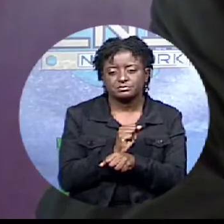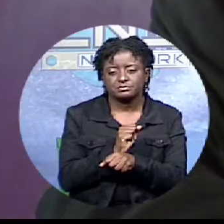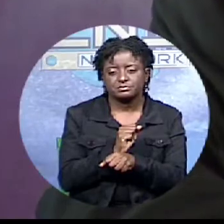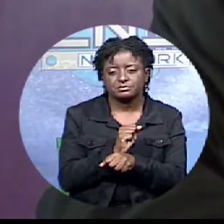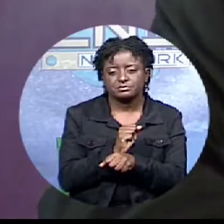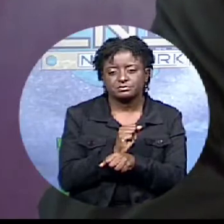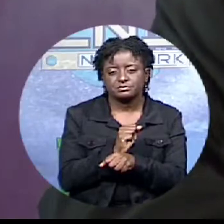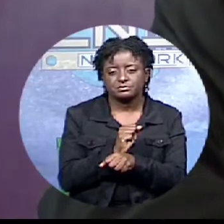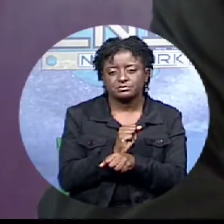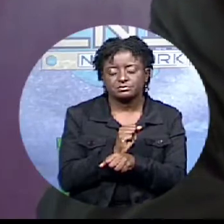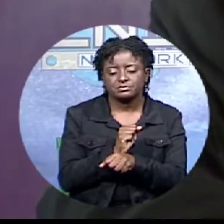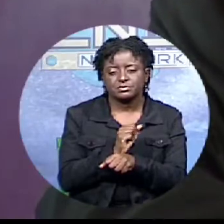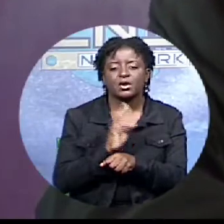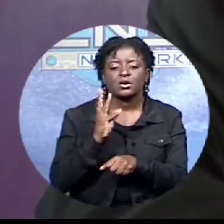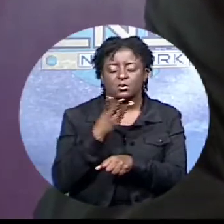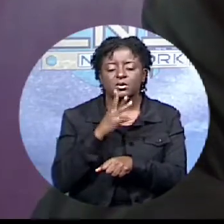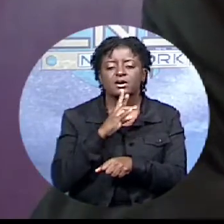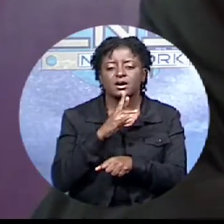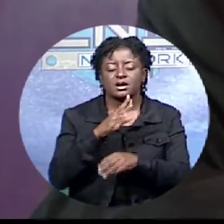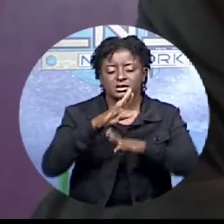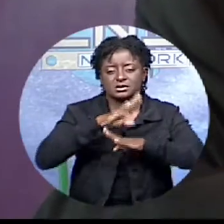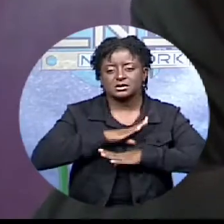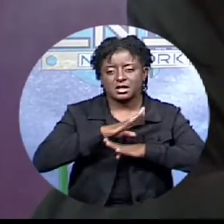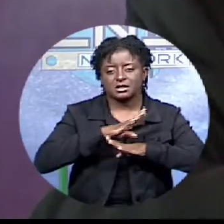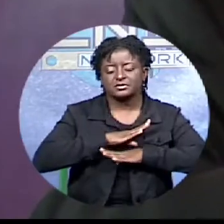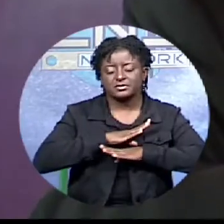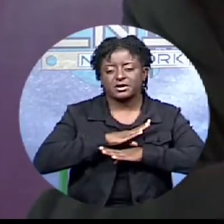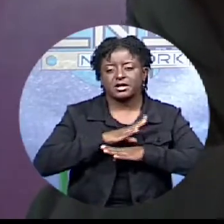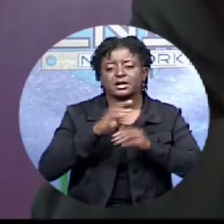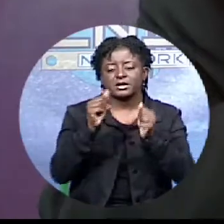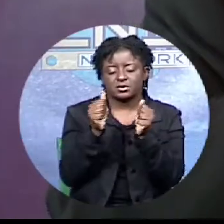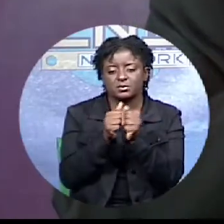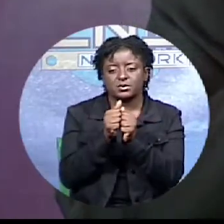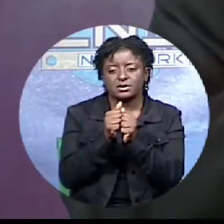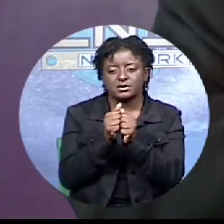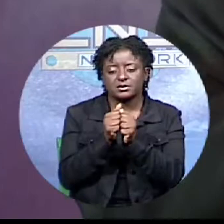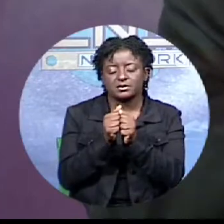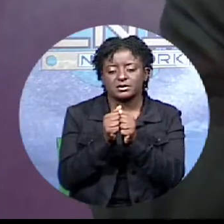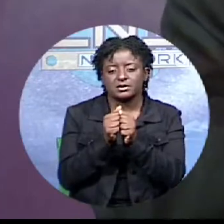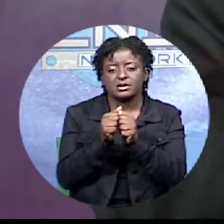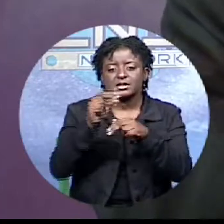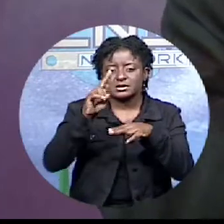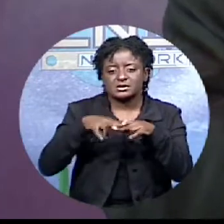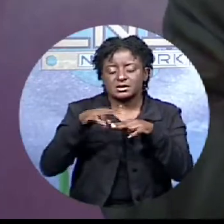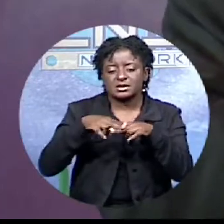We're satisfied with being pew dwellers.